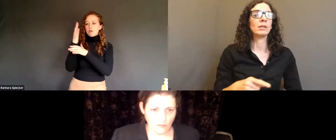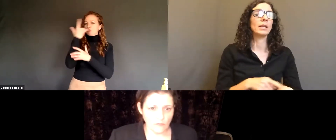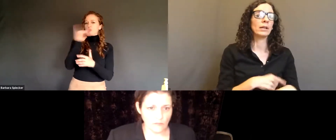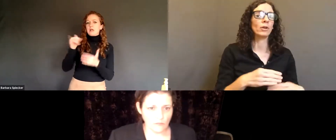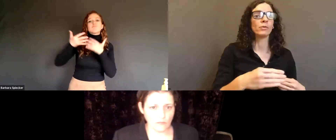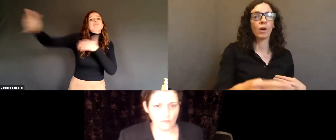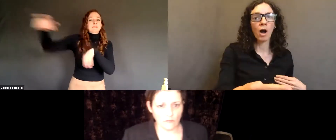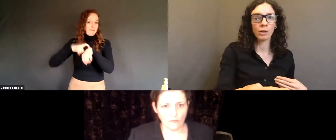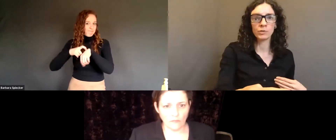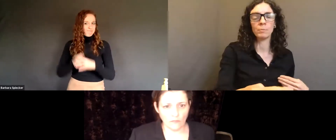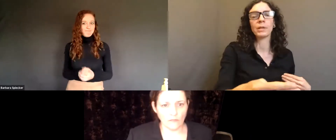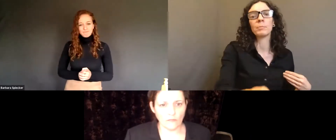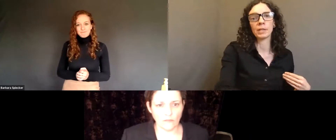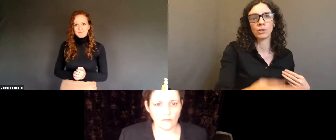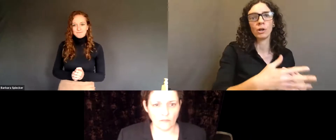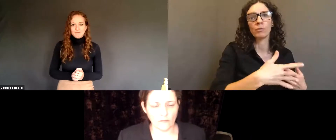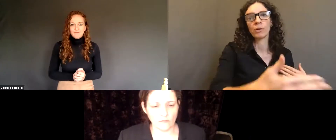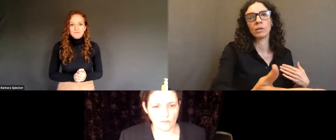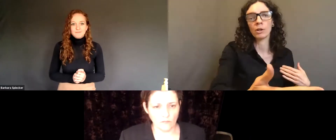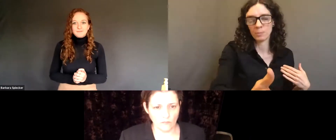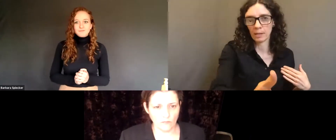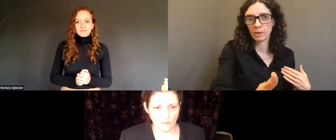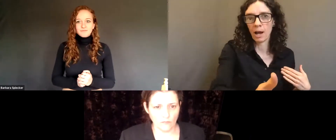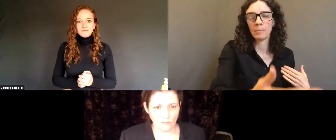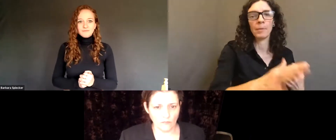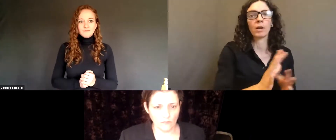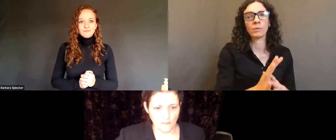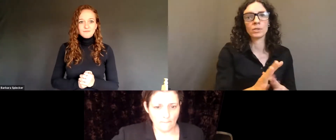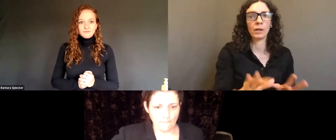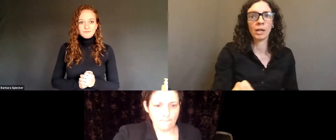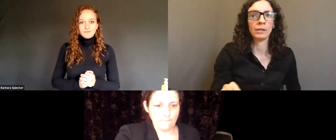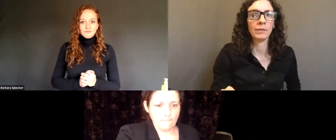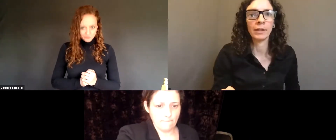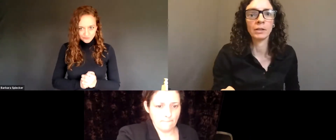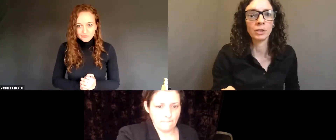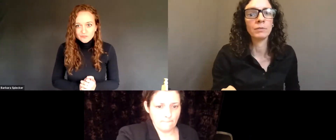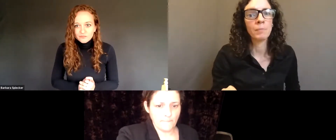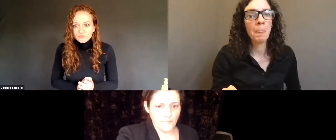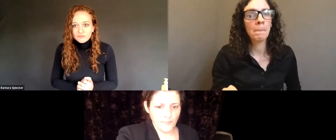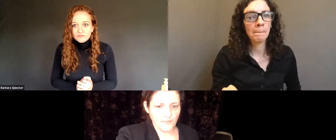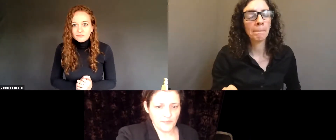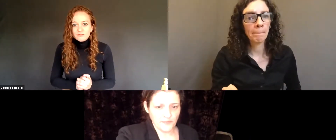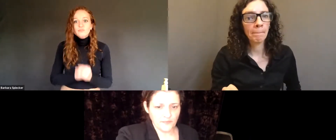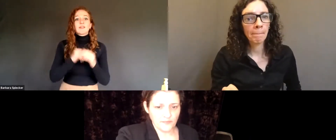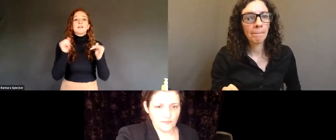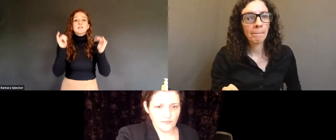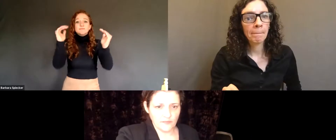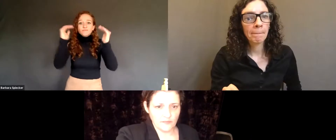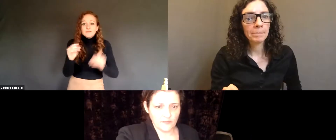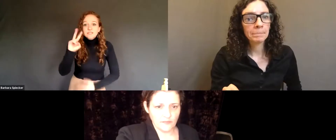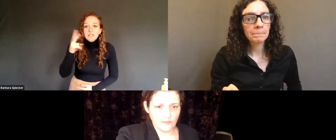then length overall gives you a bigger picture over a longer span of time about kind of what's going on in that algae.